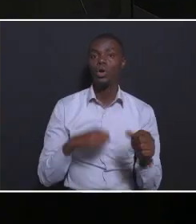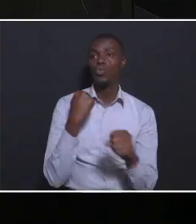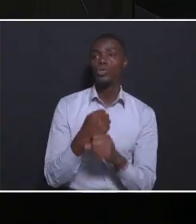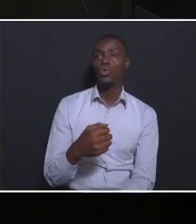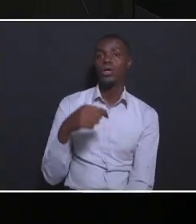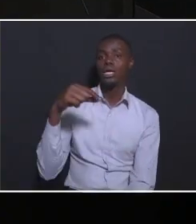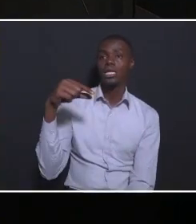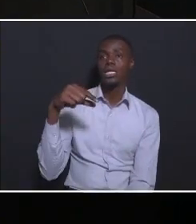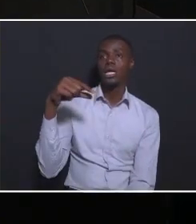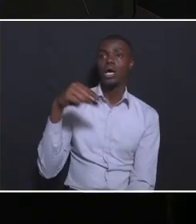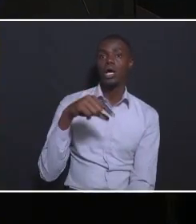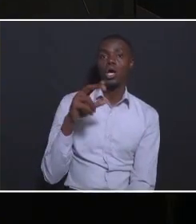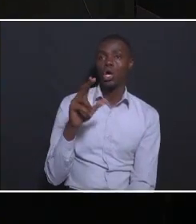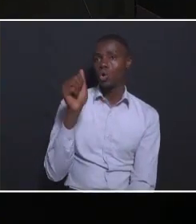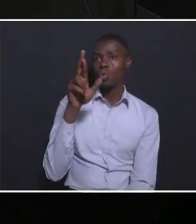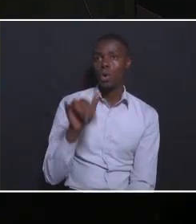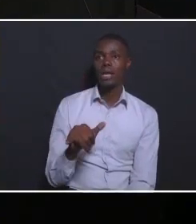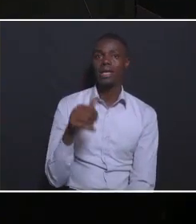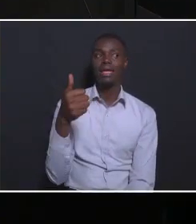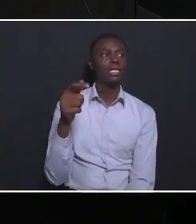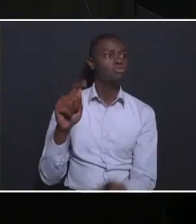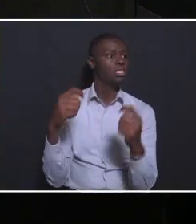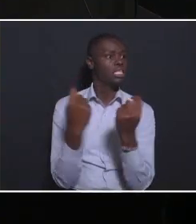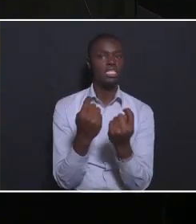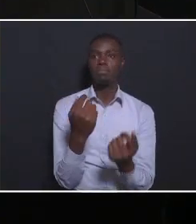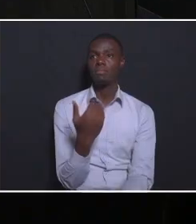Group. If the team at the back,